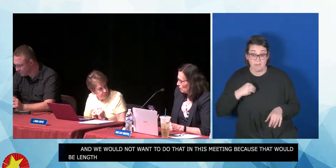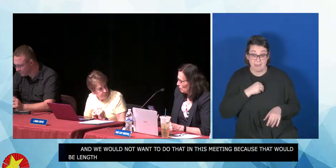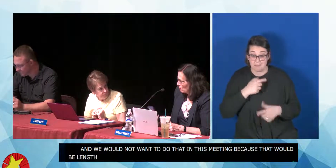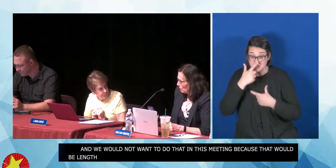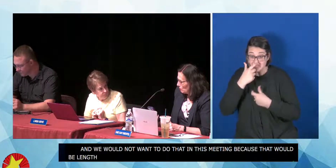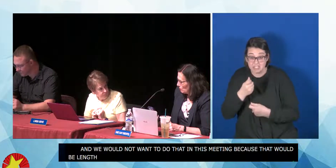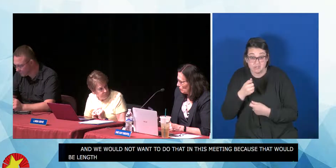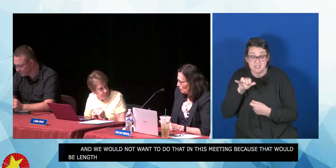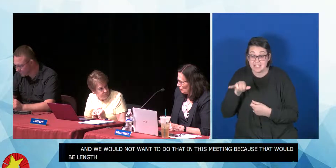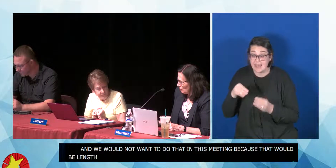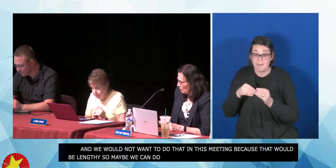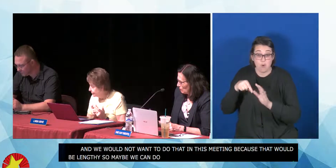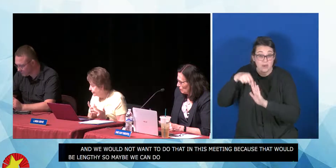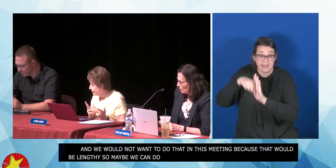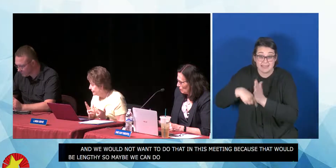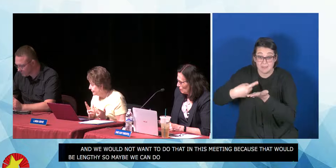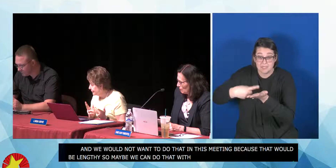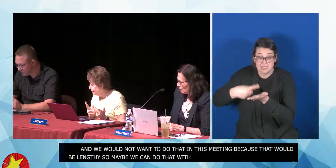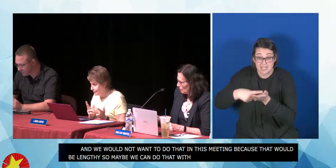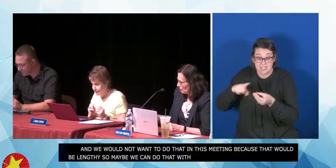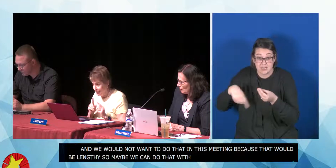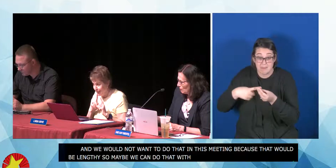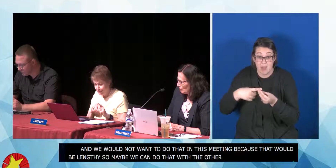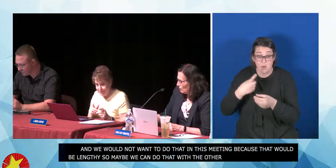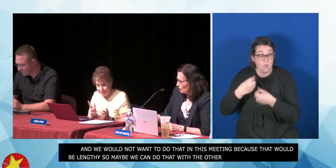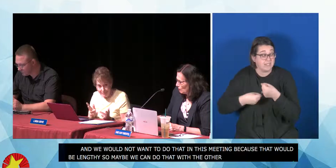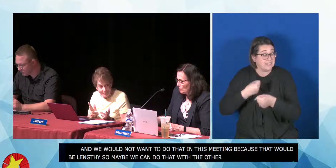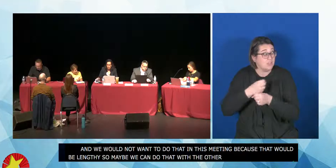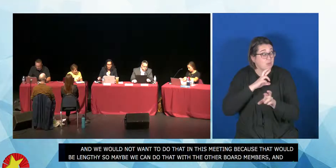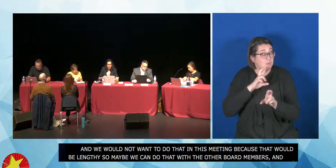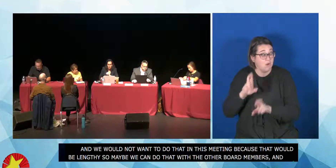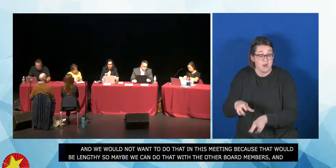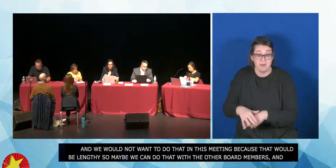in-depth discussion about that one-year report.